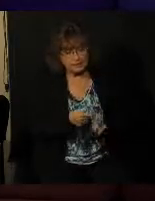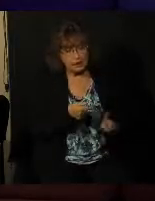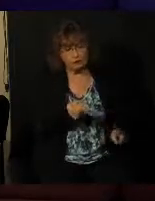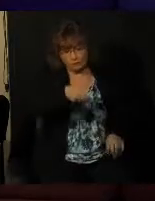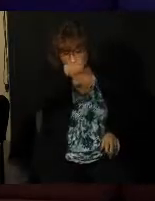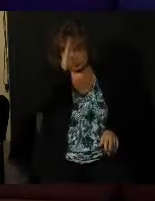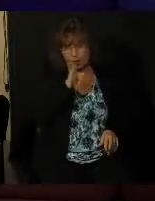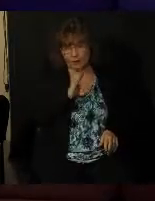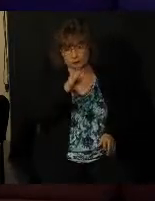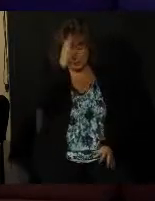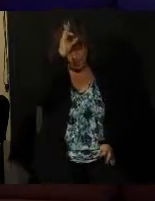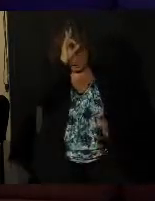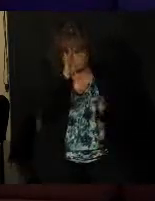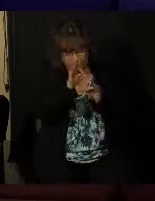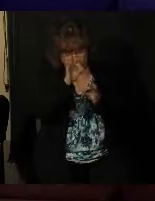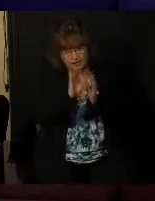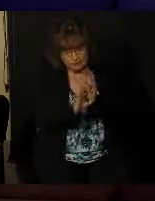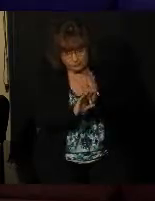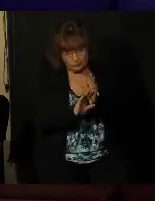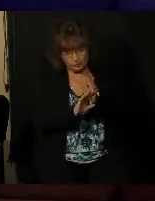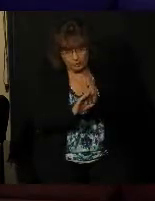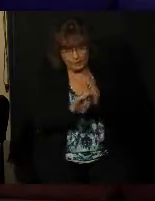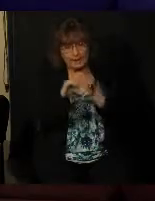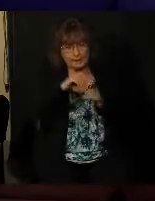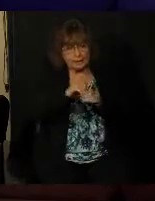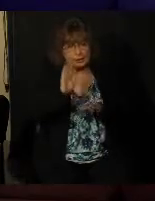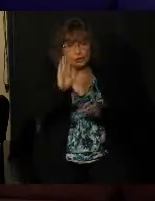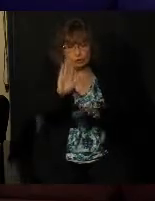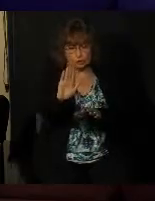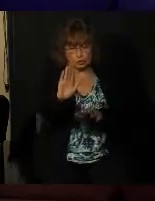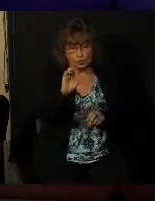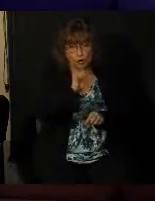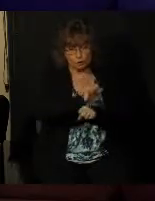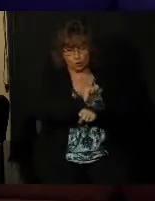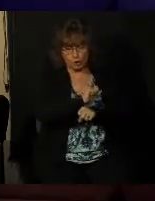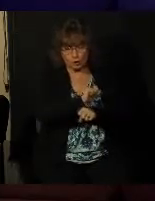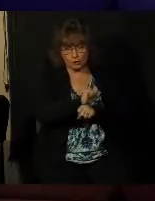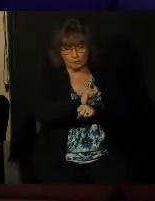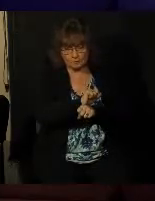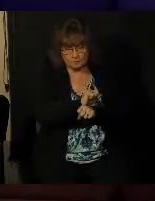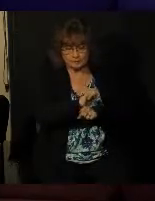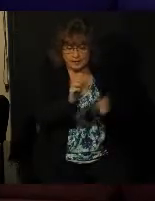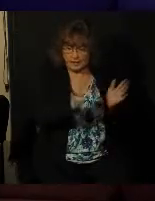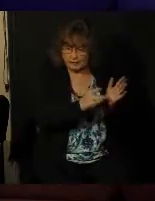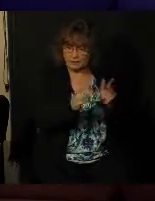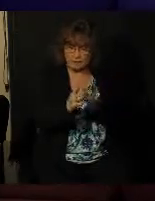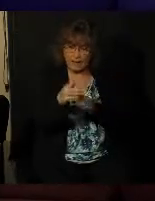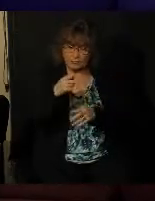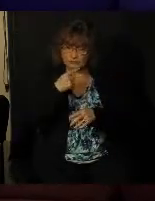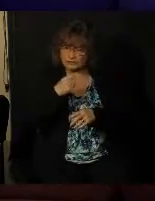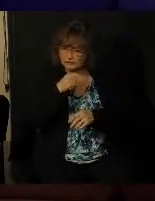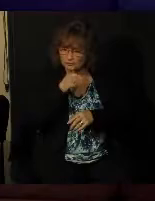job. Listen to what he goes on to say. The Bible says if you don't work, you shouldn't eat.